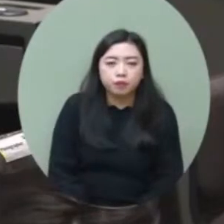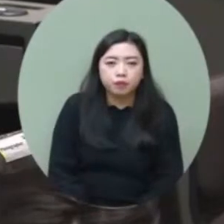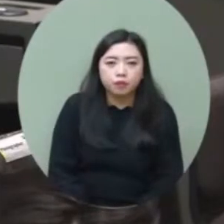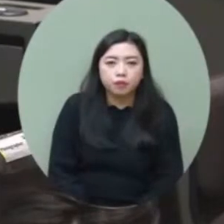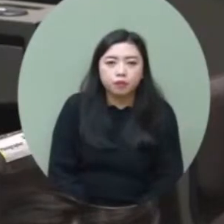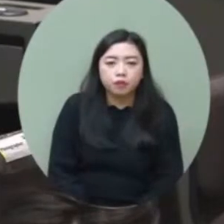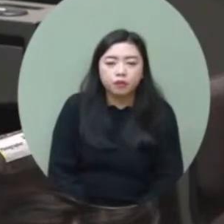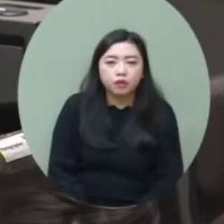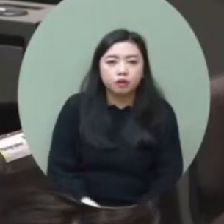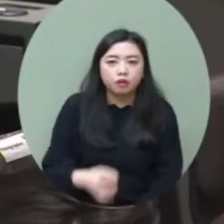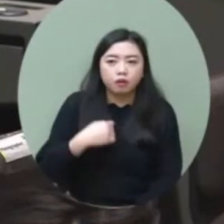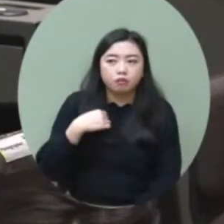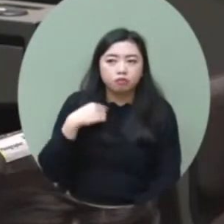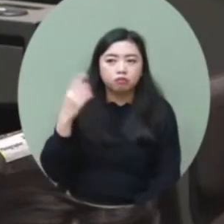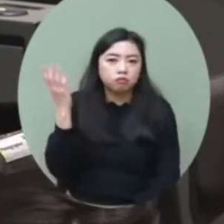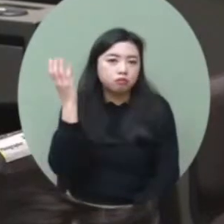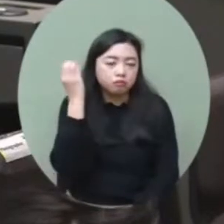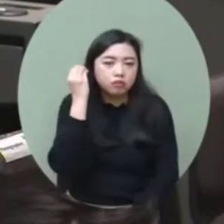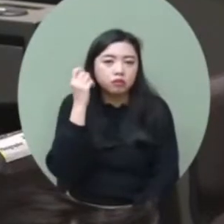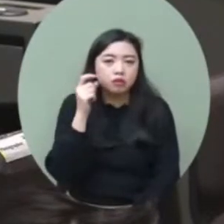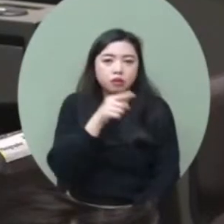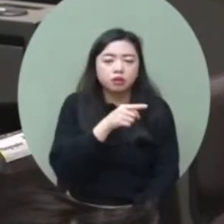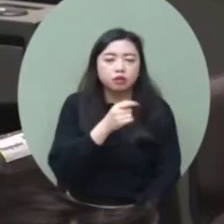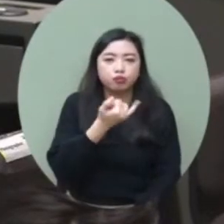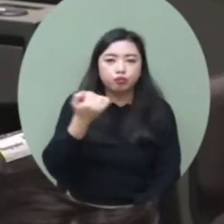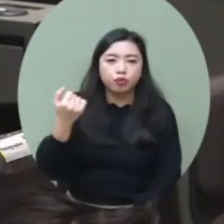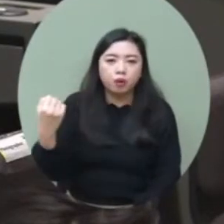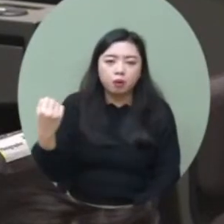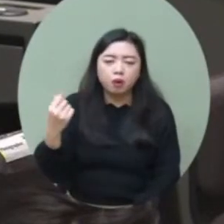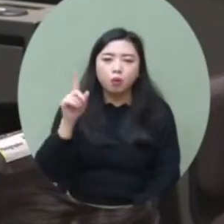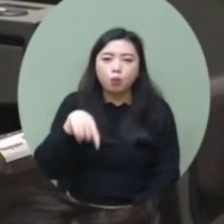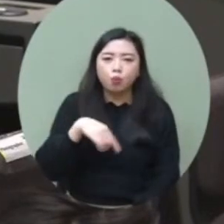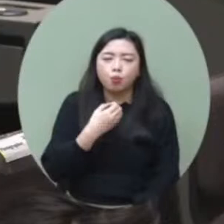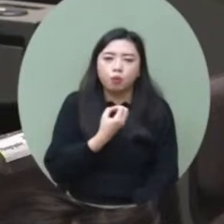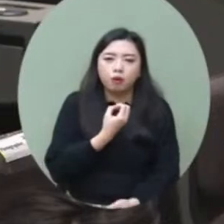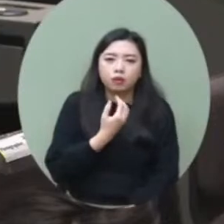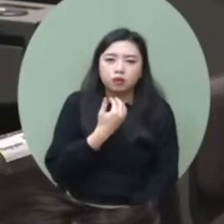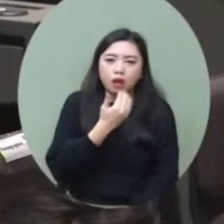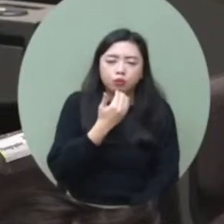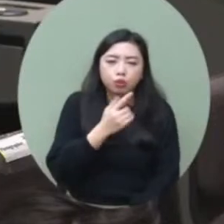the authorities deal with such scenarios?